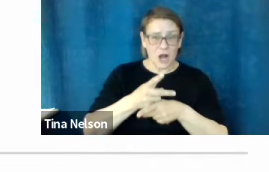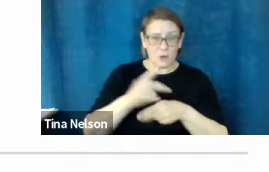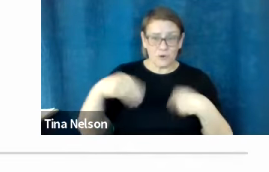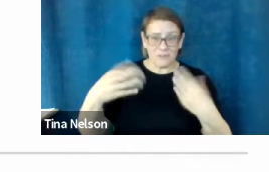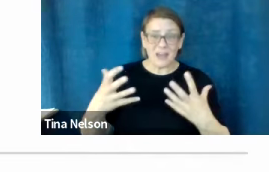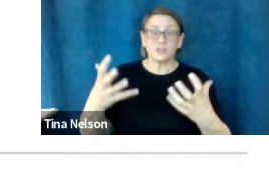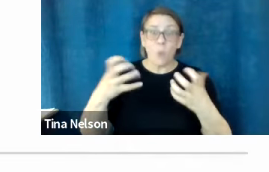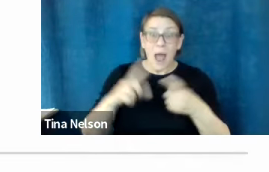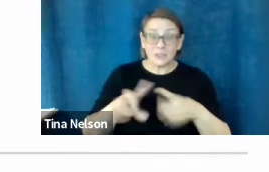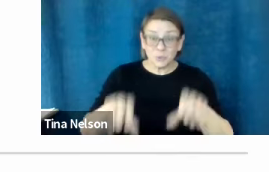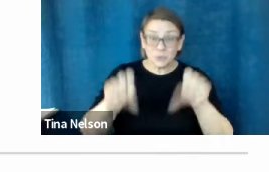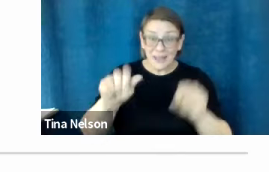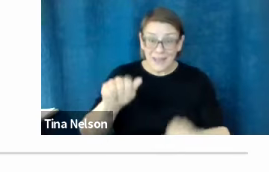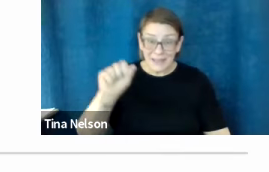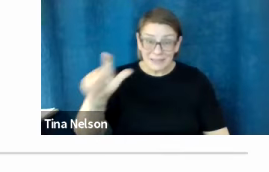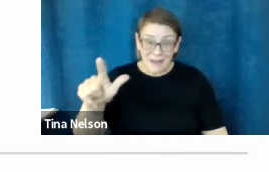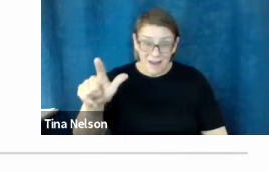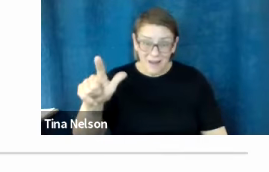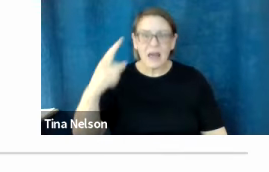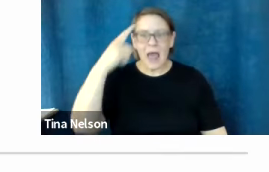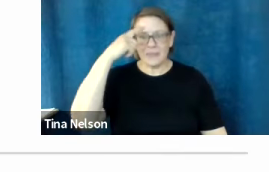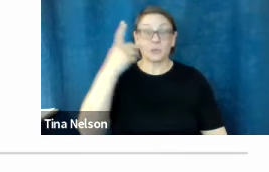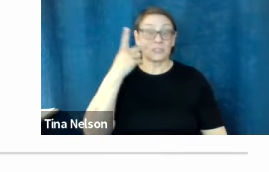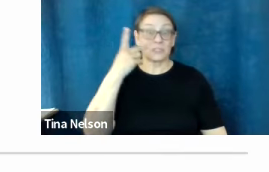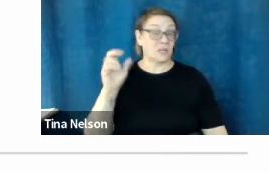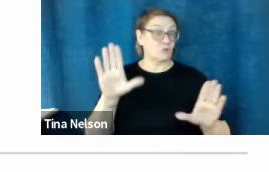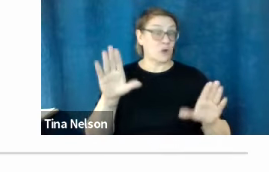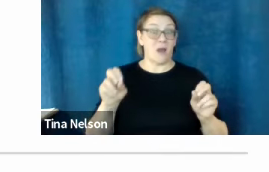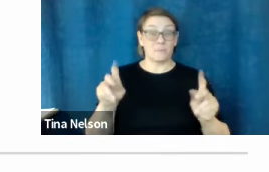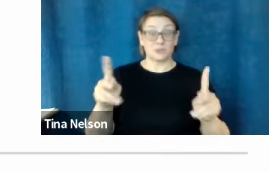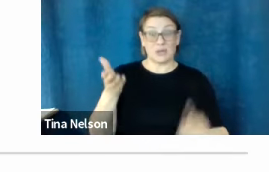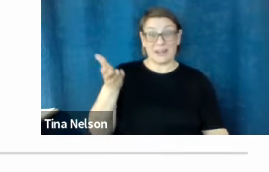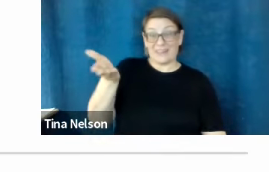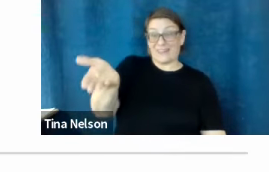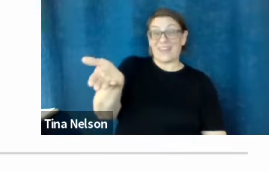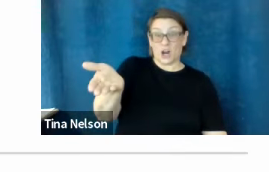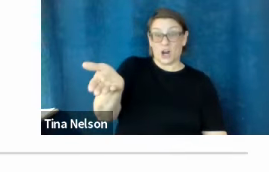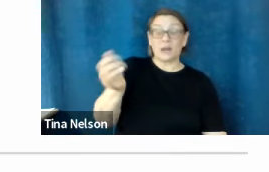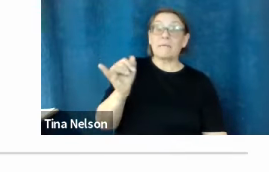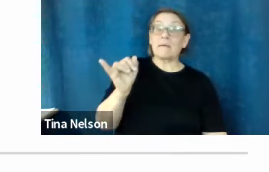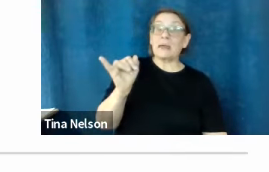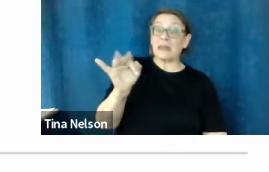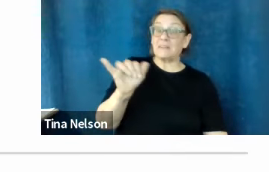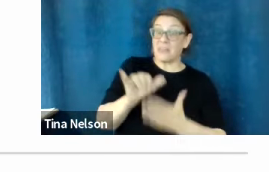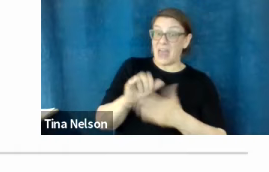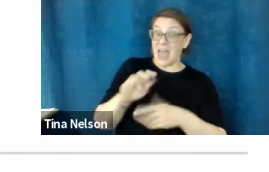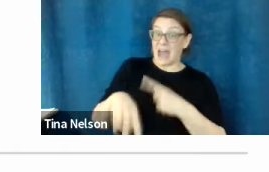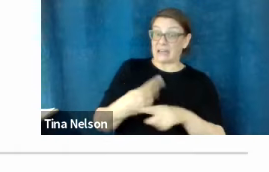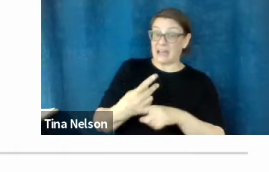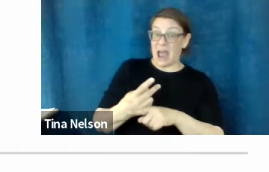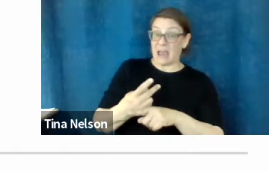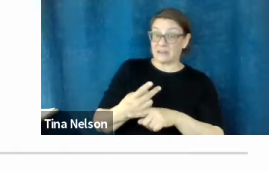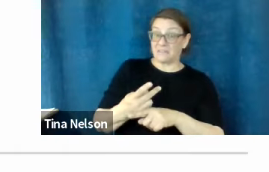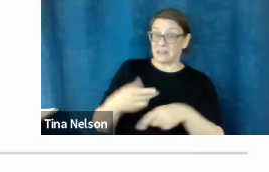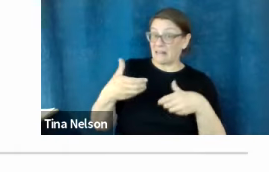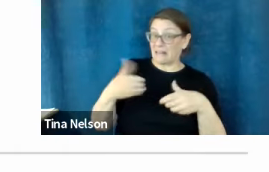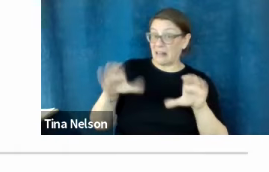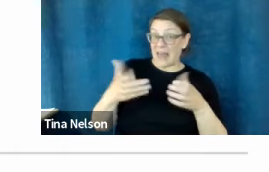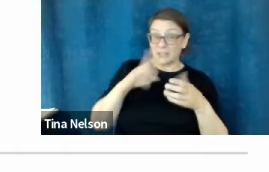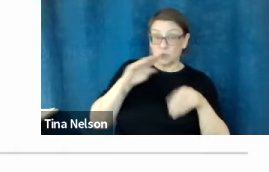to take an ASL class. So I think we see opportunity there that if that kind of capacity could be provided to them somehow,